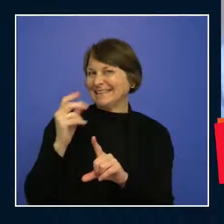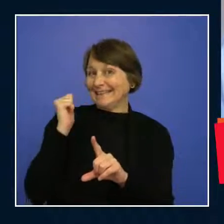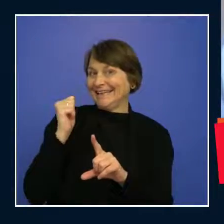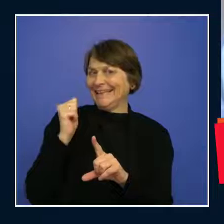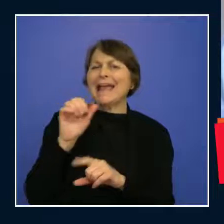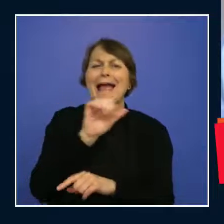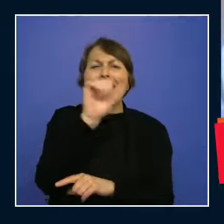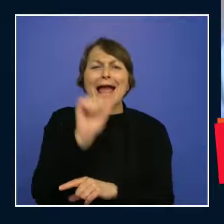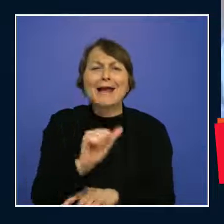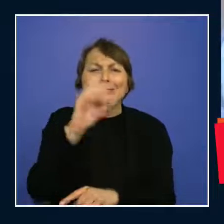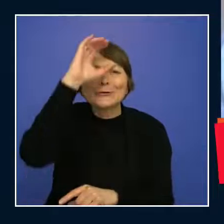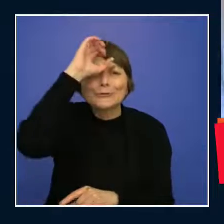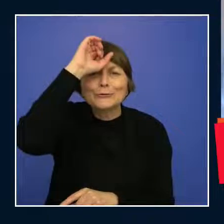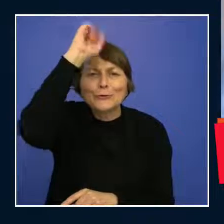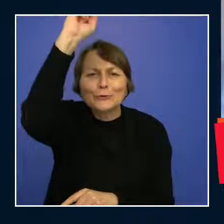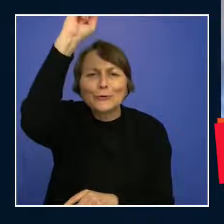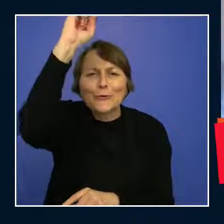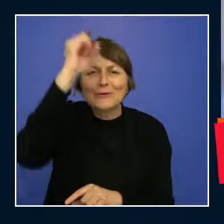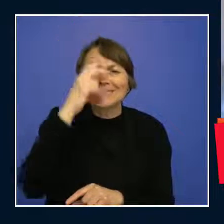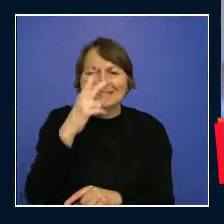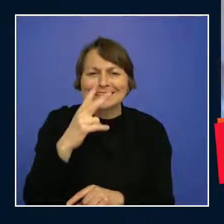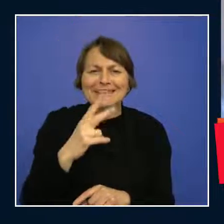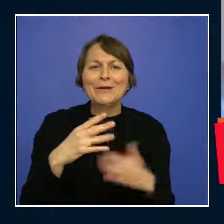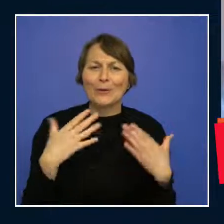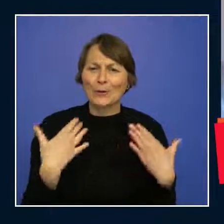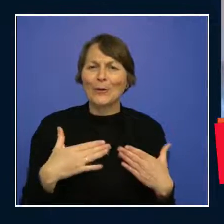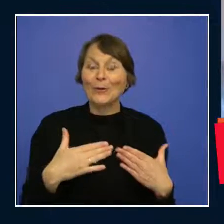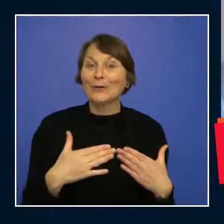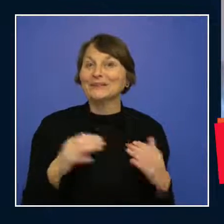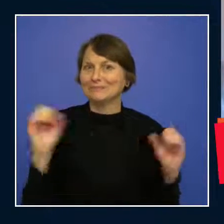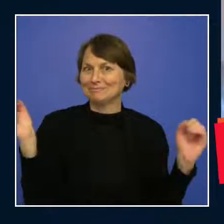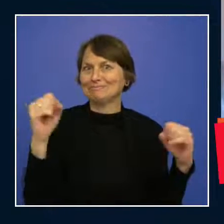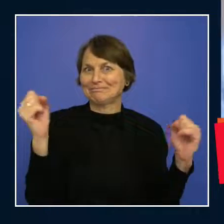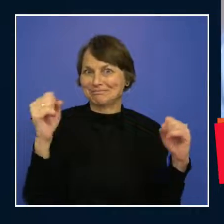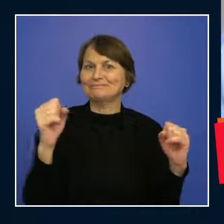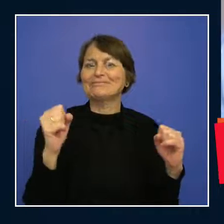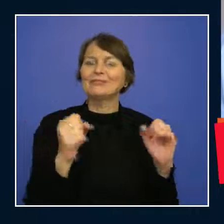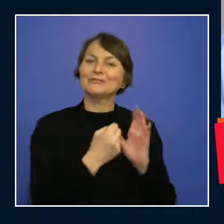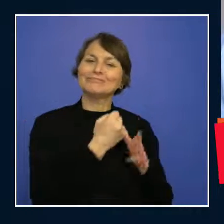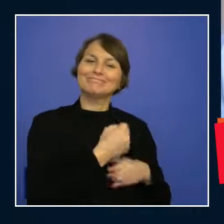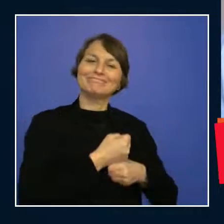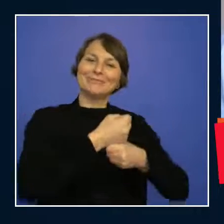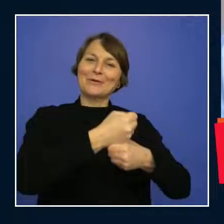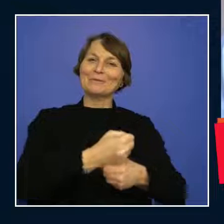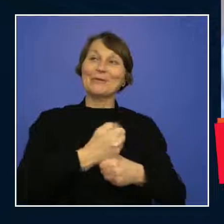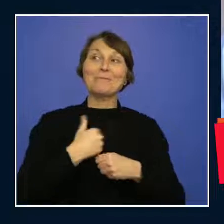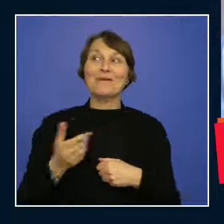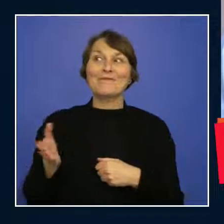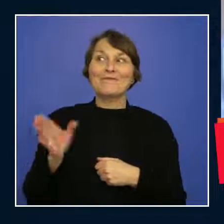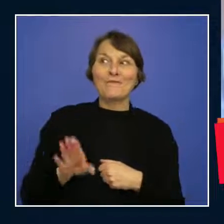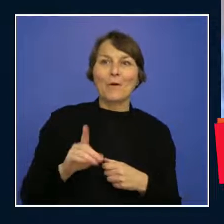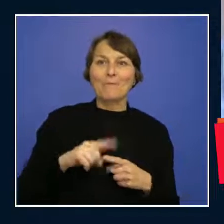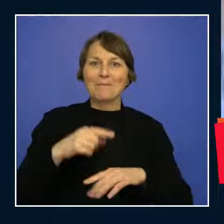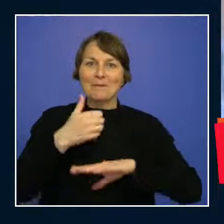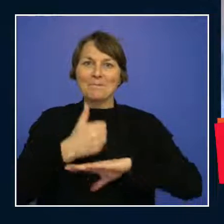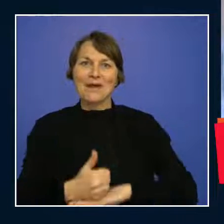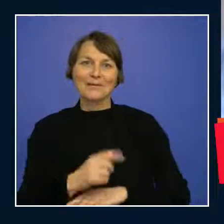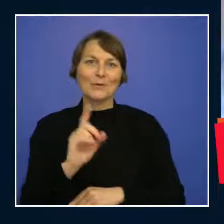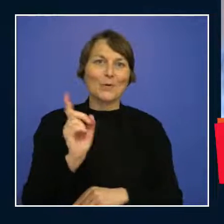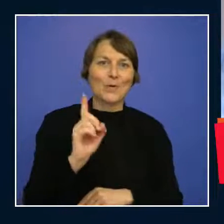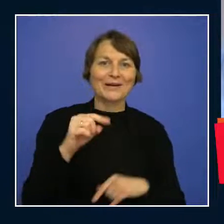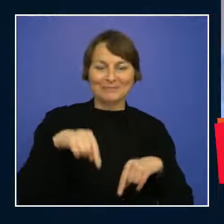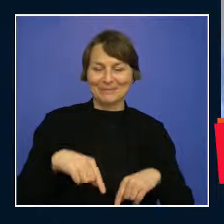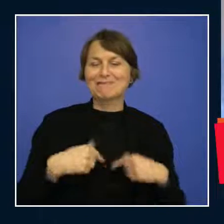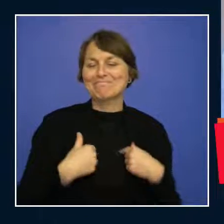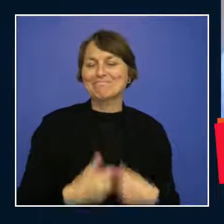those teddies up behind me as well, Emma. So yeah, it's there to represent where I come from and where I'm based from. So.